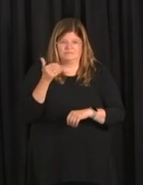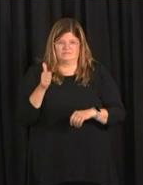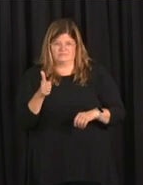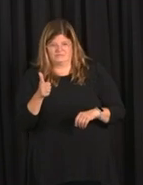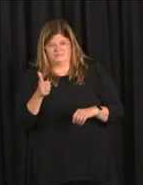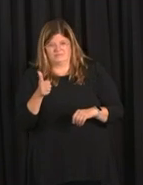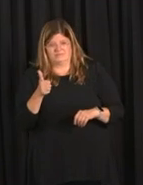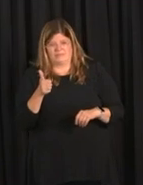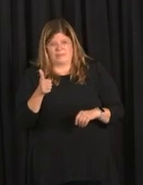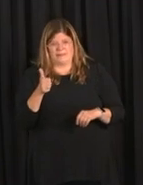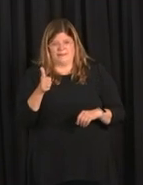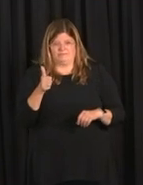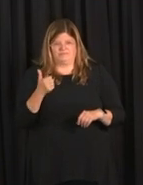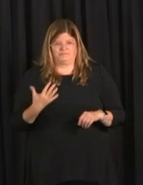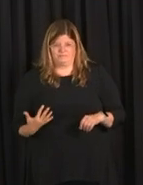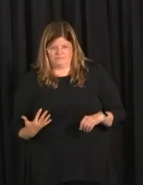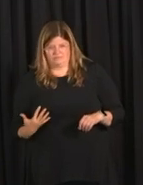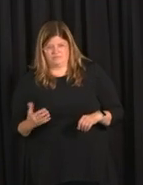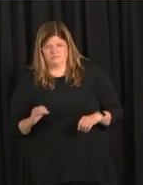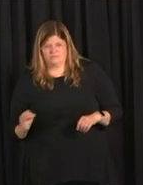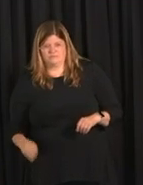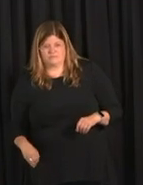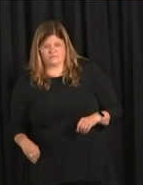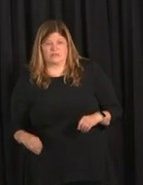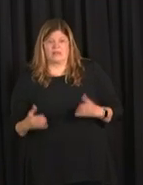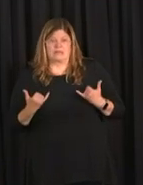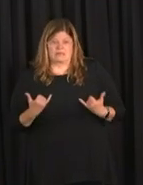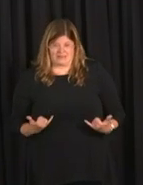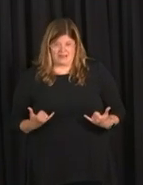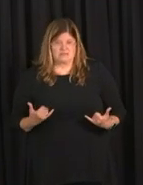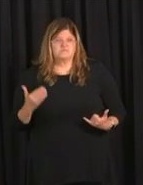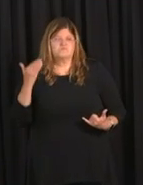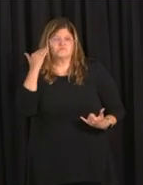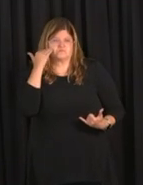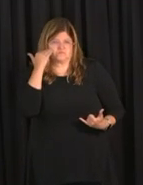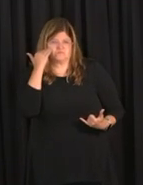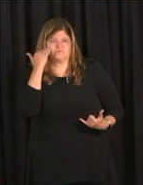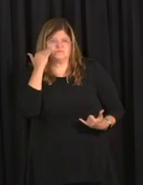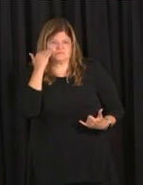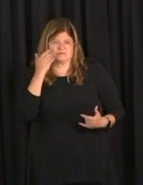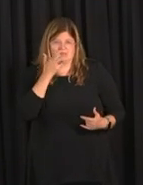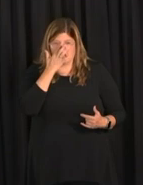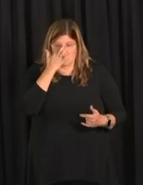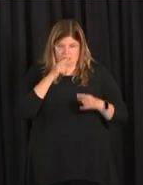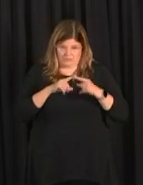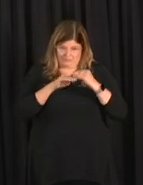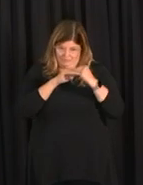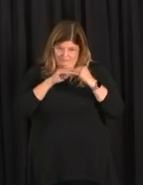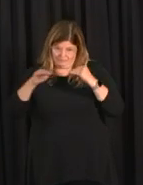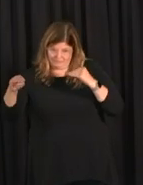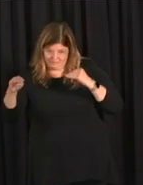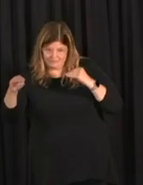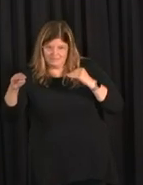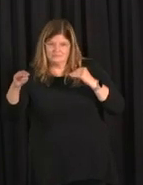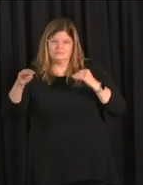10, 10, and 5. And now we know that in order to have a sustained